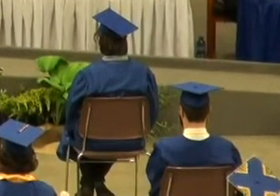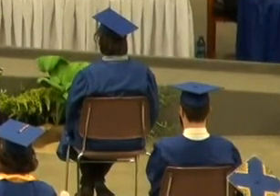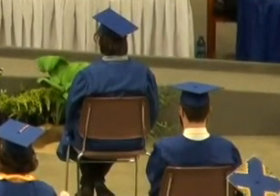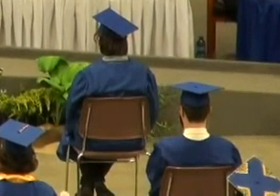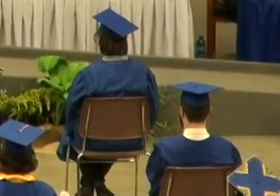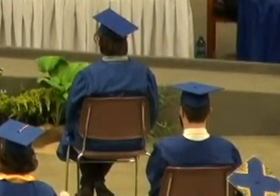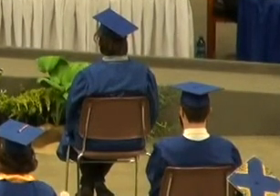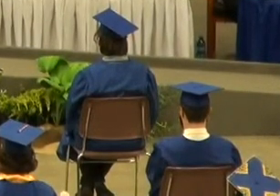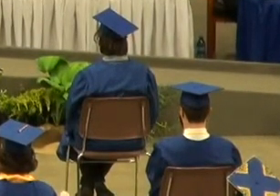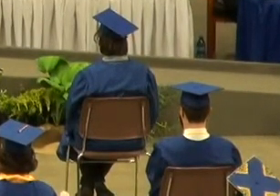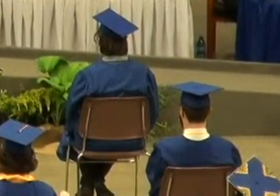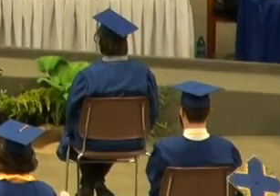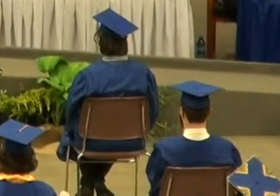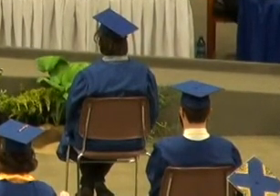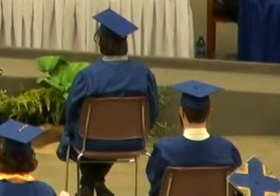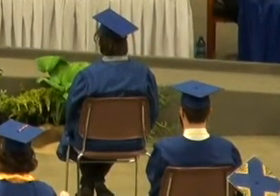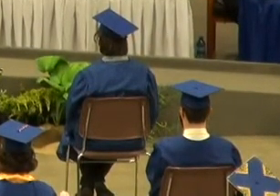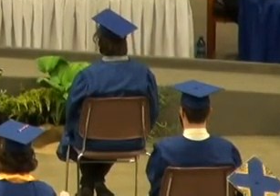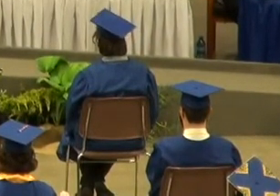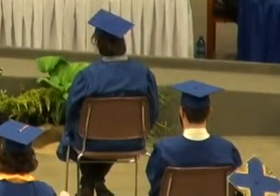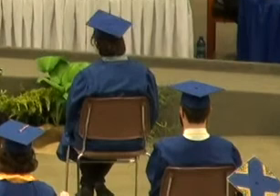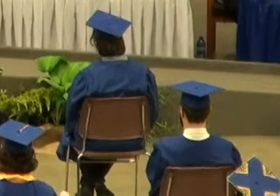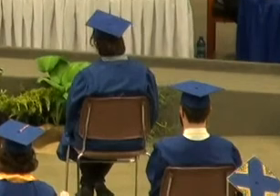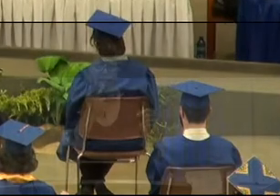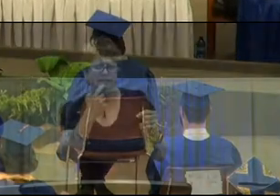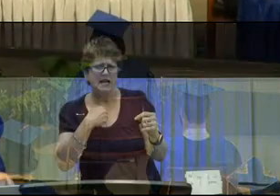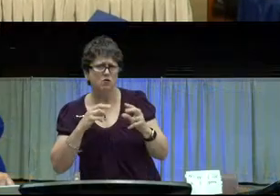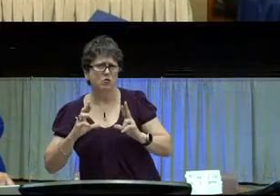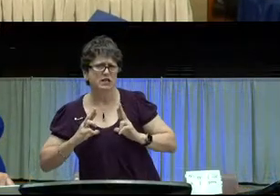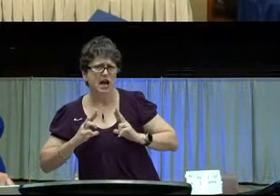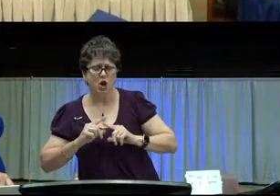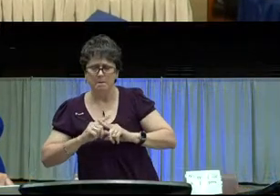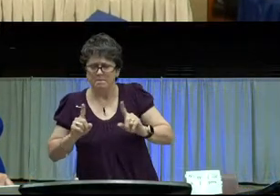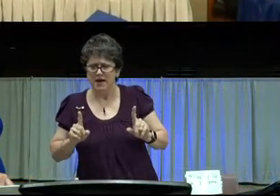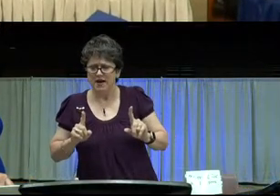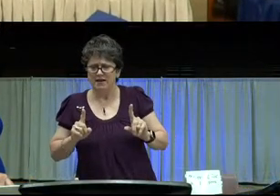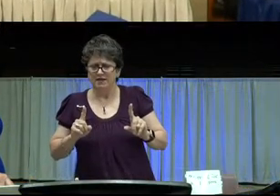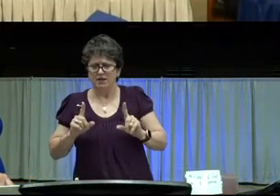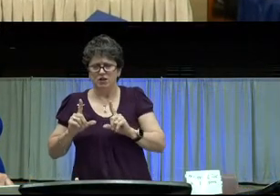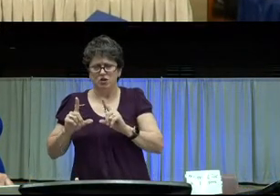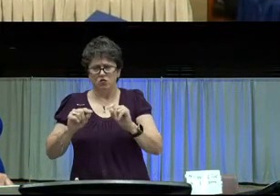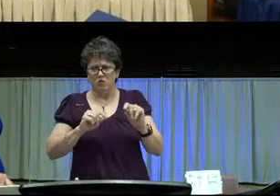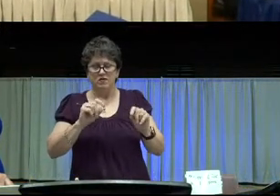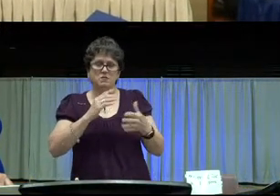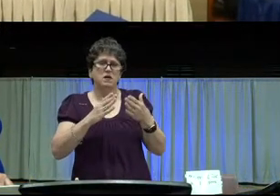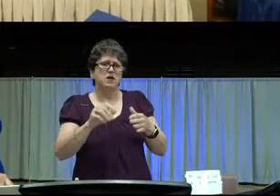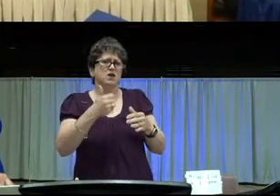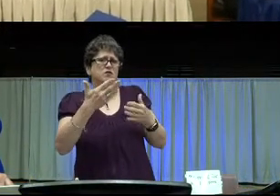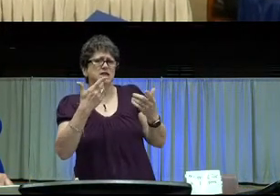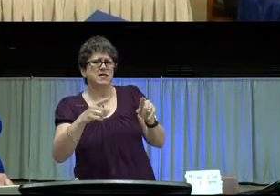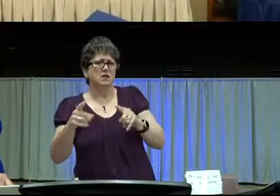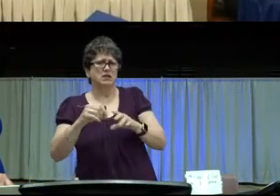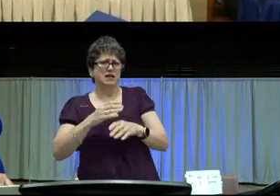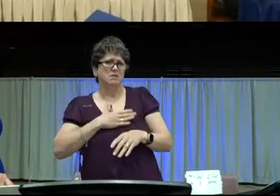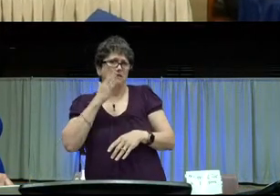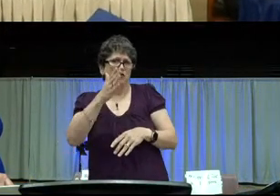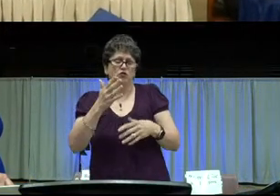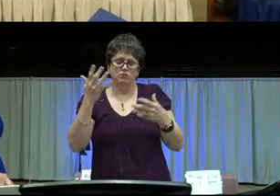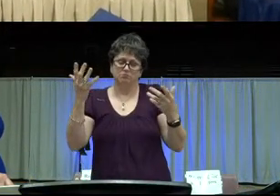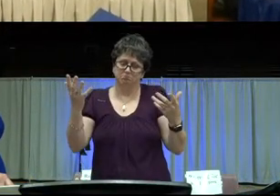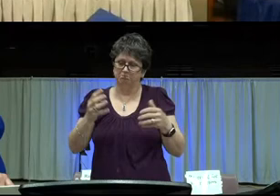are, and rumor has it that I'm going to retire, but there are rumors that other things might be happening in my